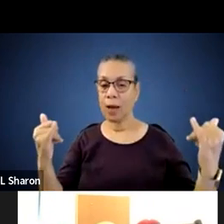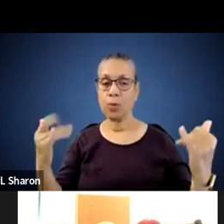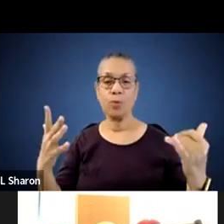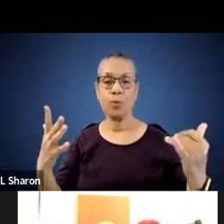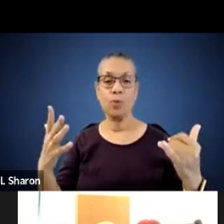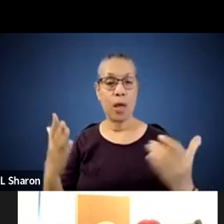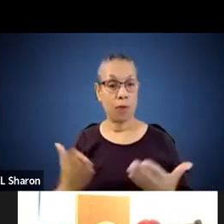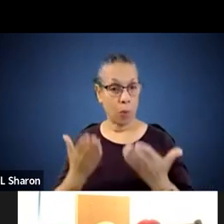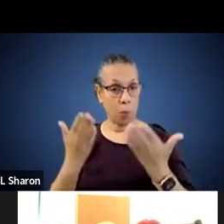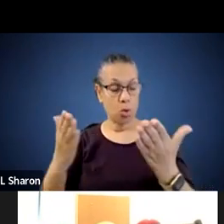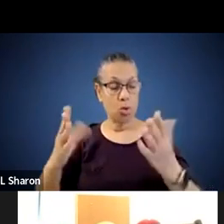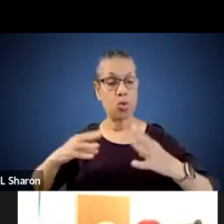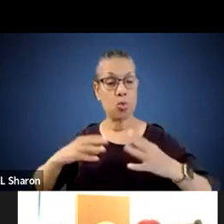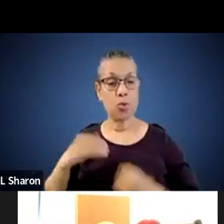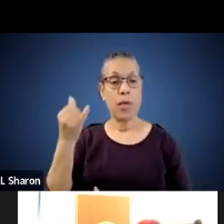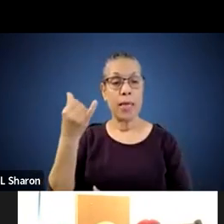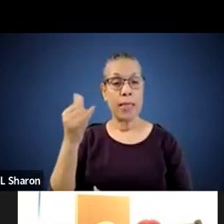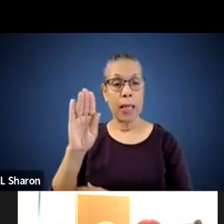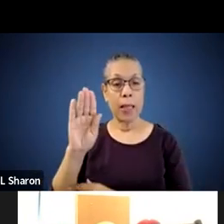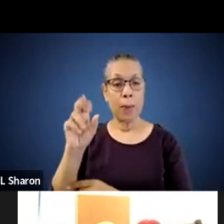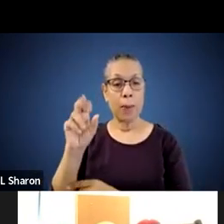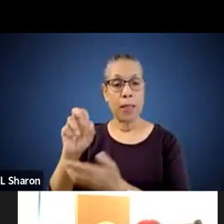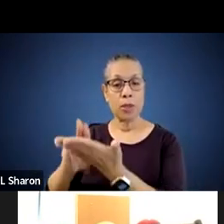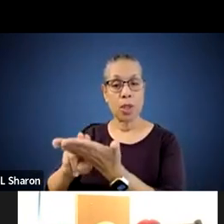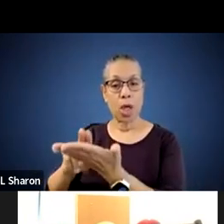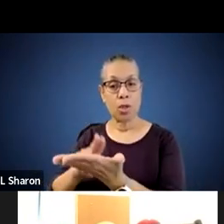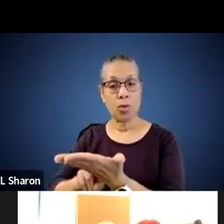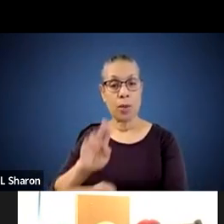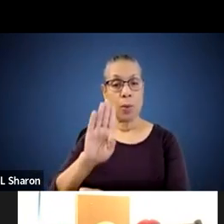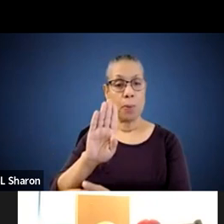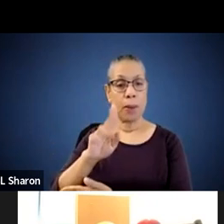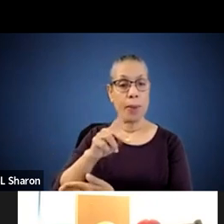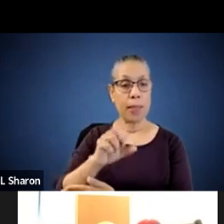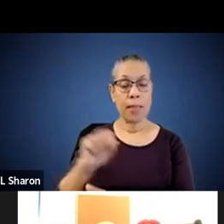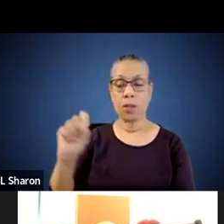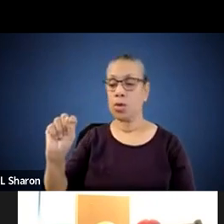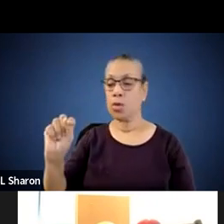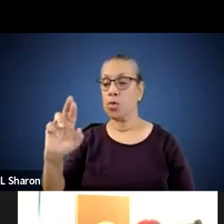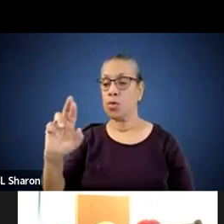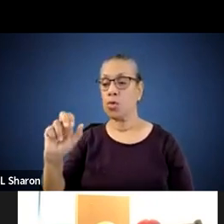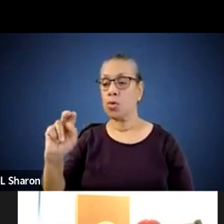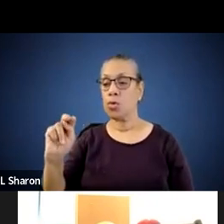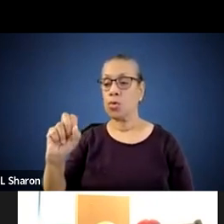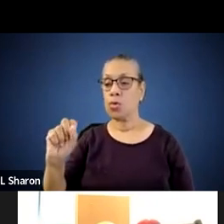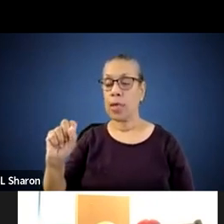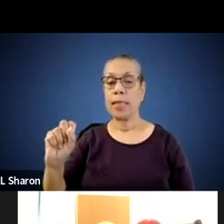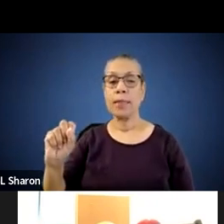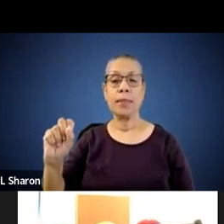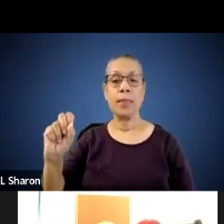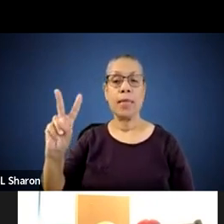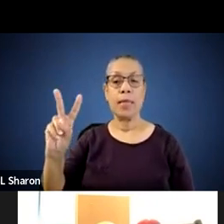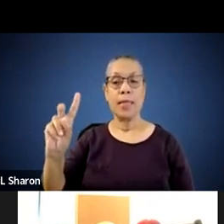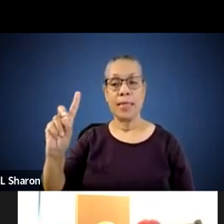to approve the yellow bus vendor contract between Boston public schools and trans Dev services for an initial five-year